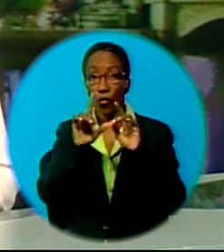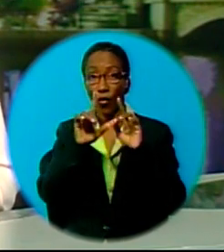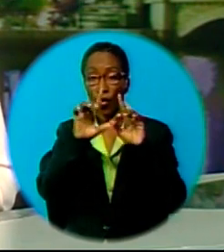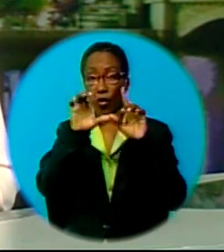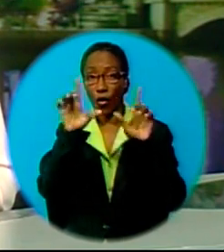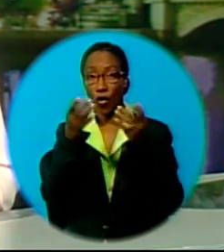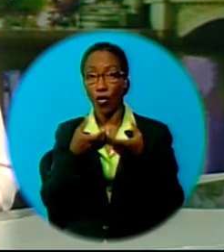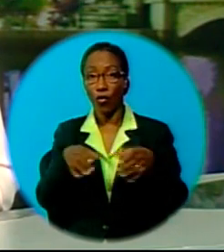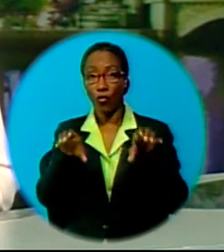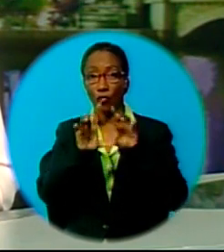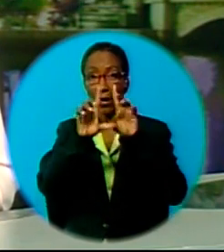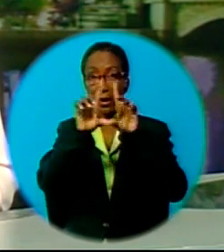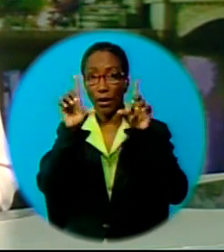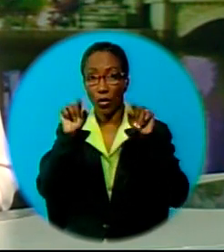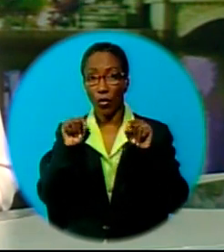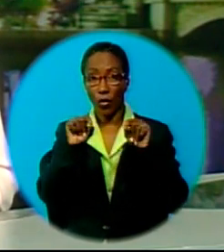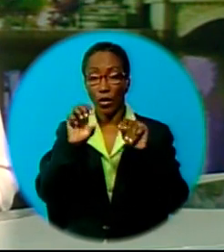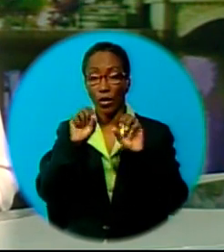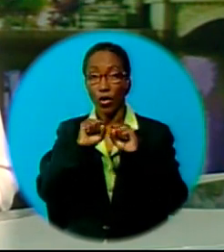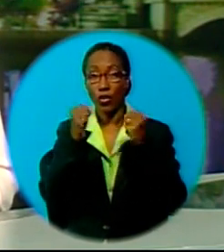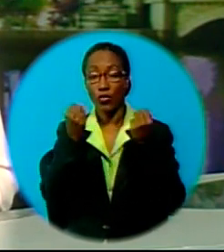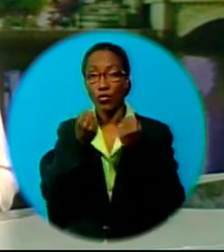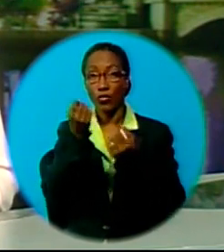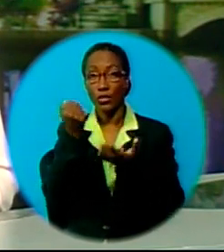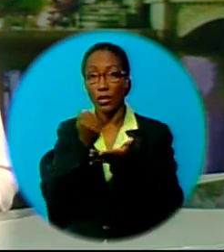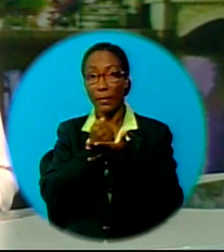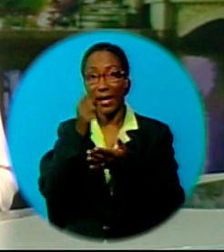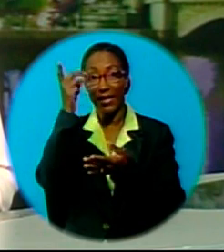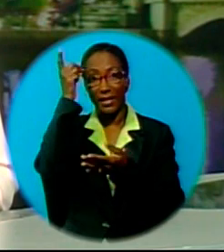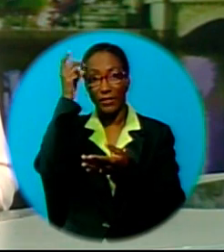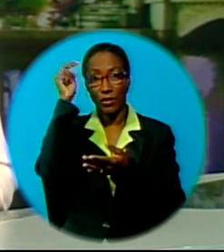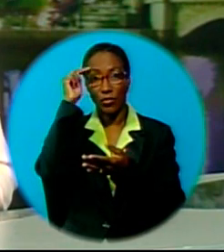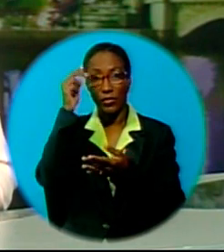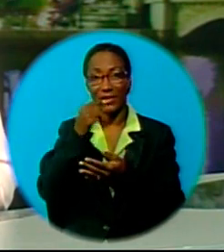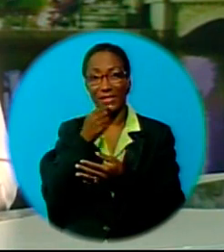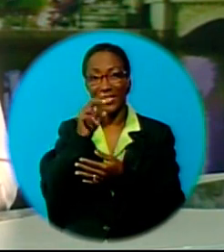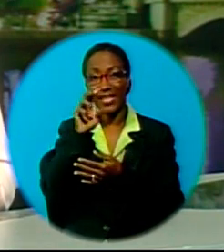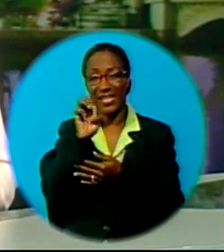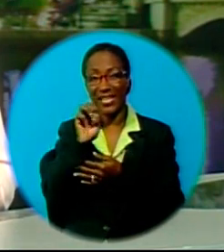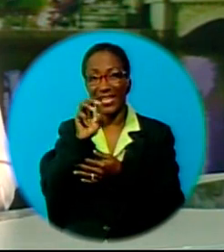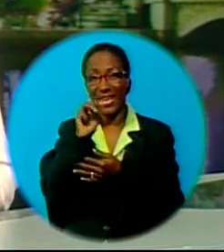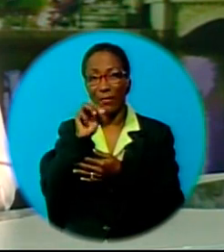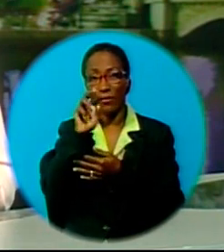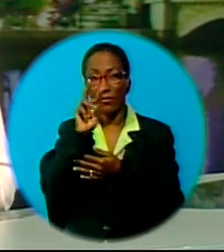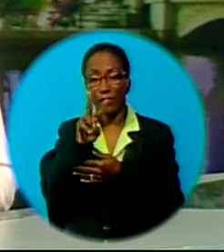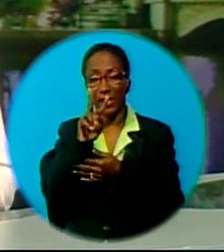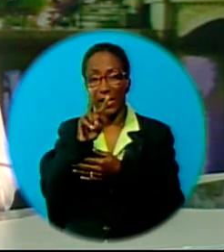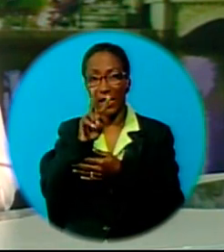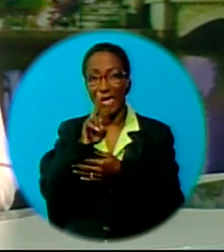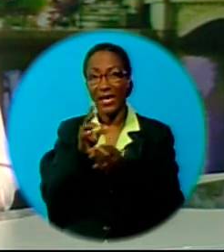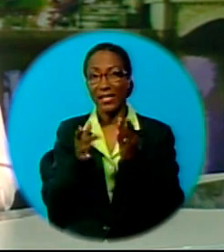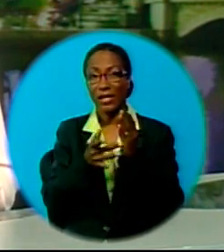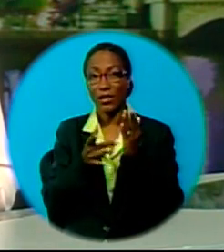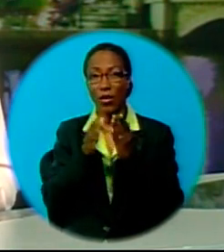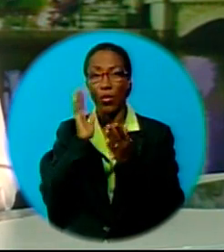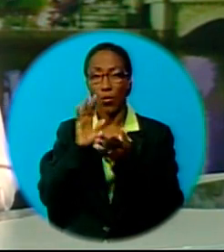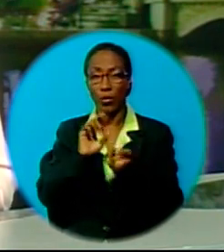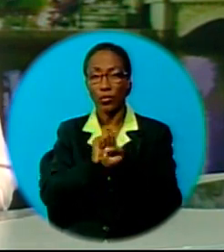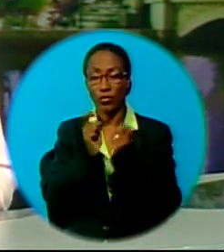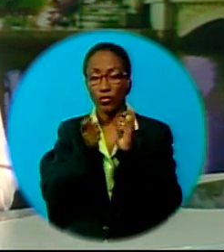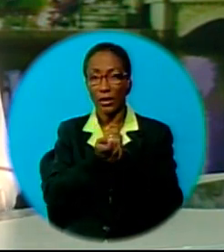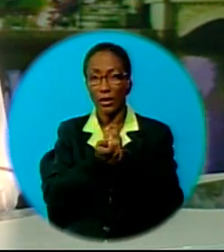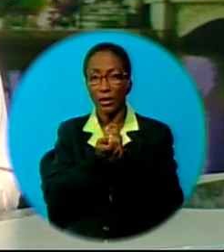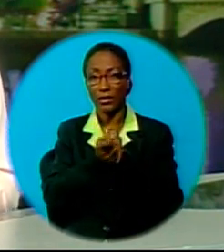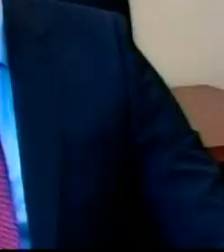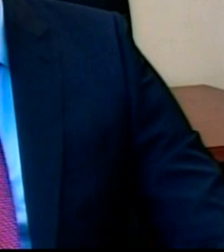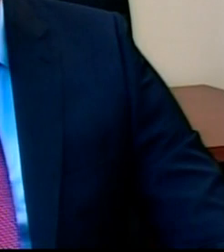of Scotiabank, David Noel, says the new EMV chip technology will replace the existing magnetic strip